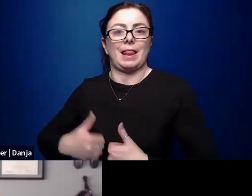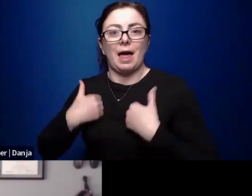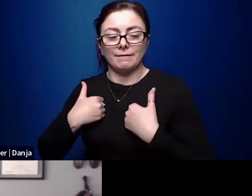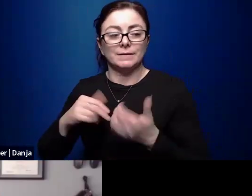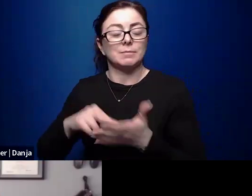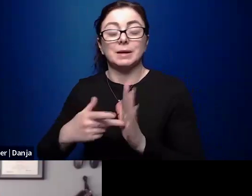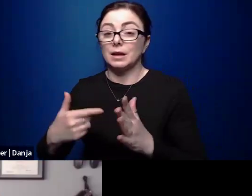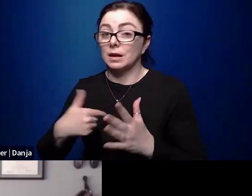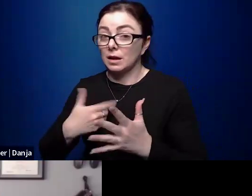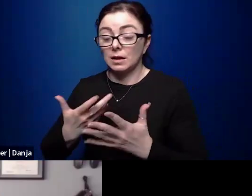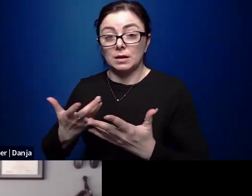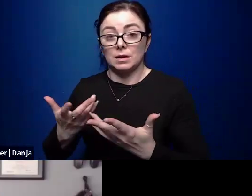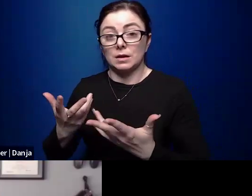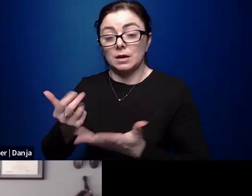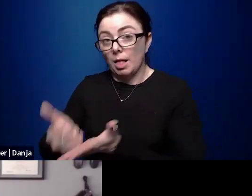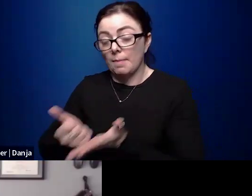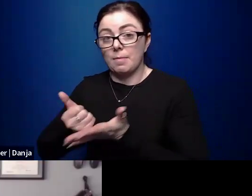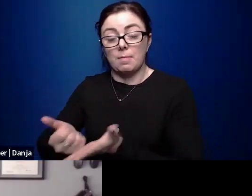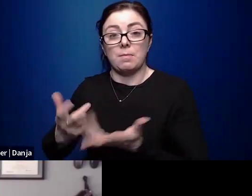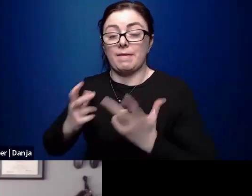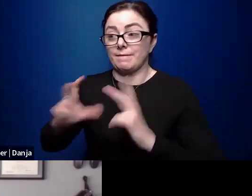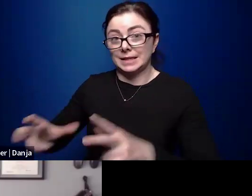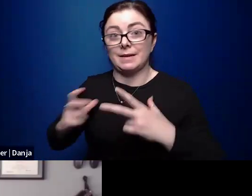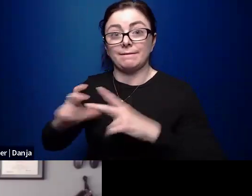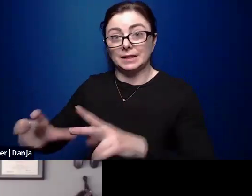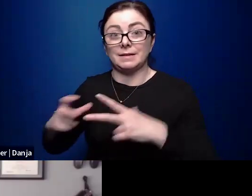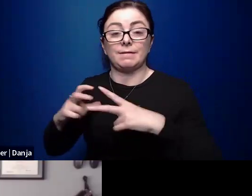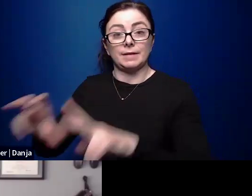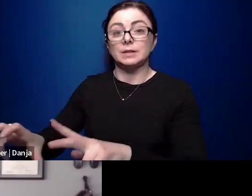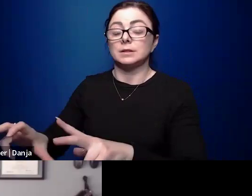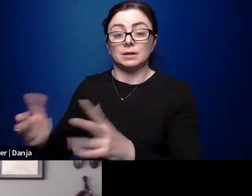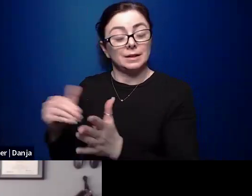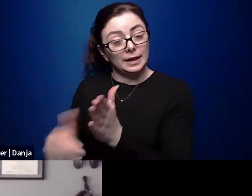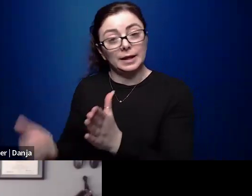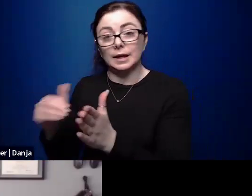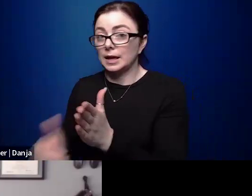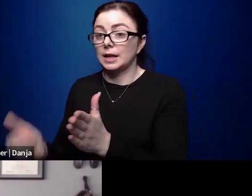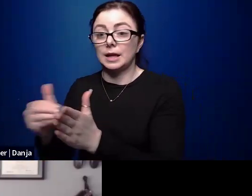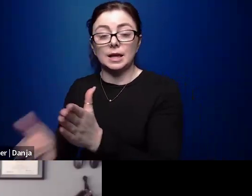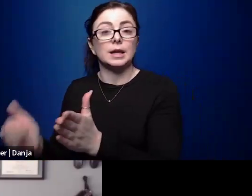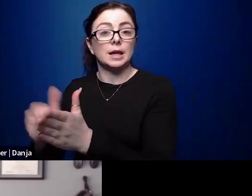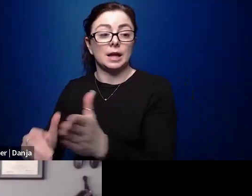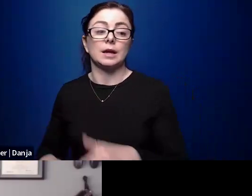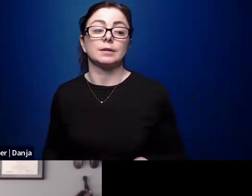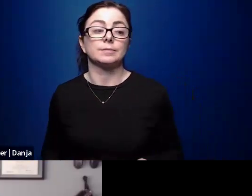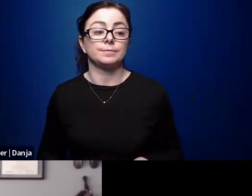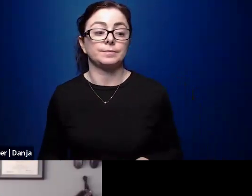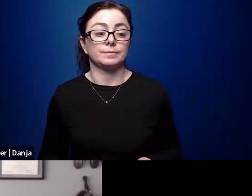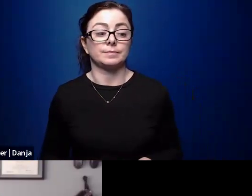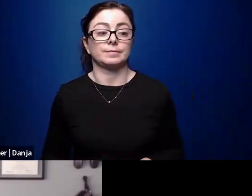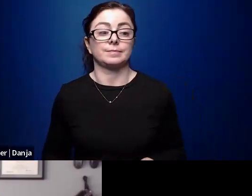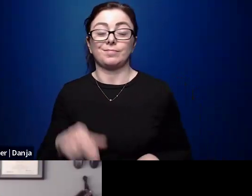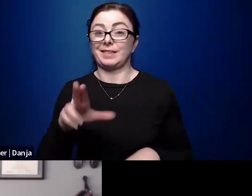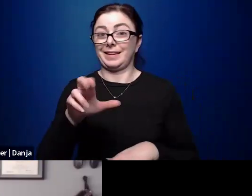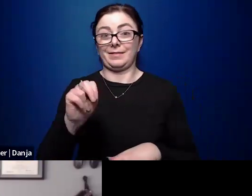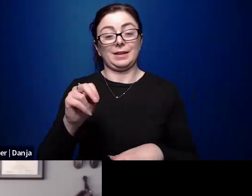and again until all that was left was the cup itself. It then meant breaking off pieces of the cup